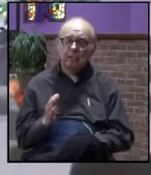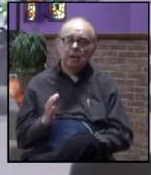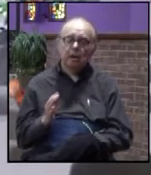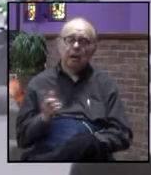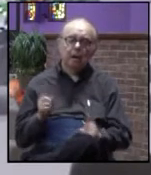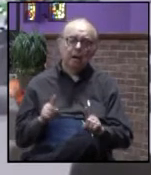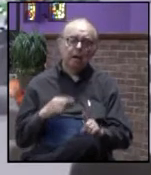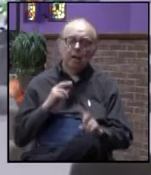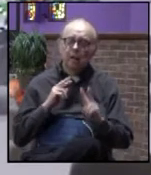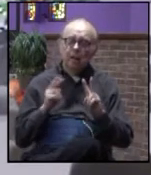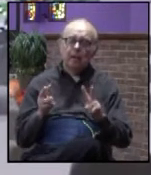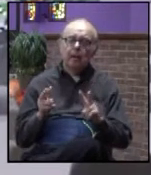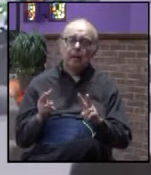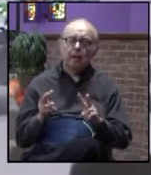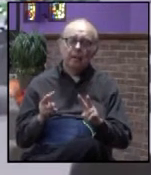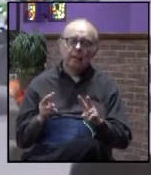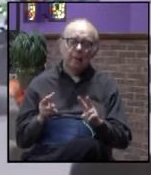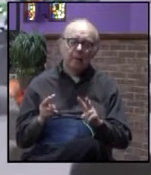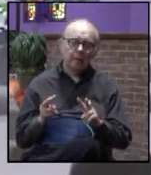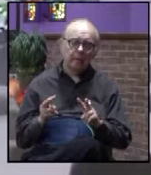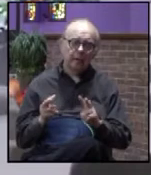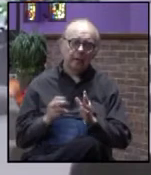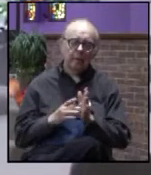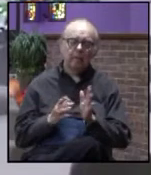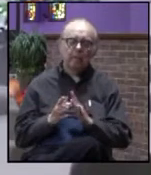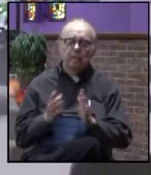Amen. When we look what